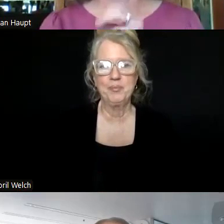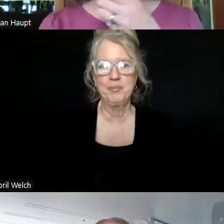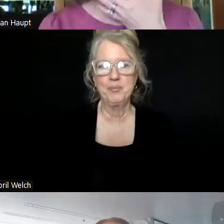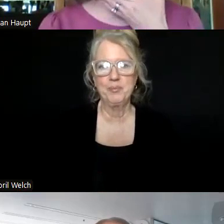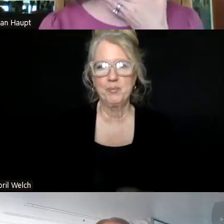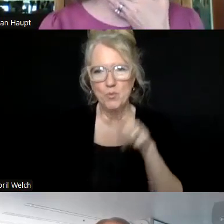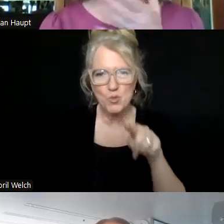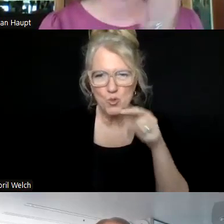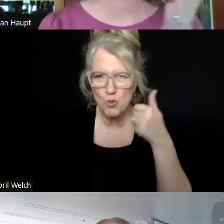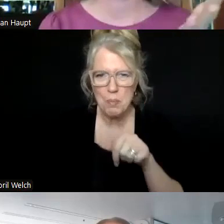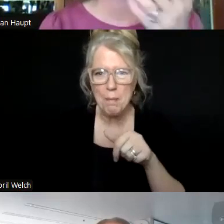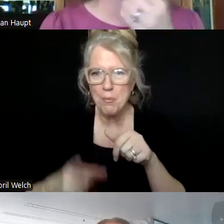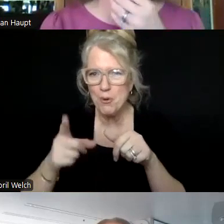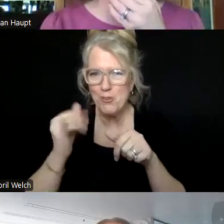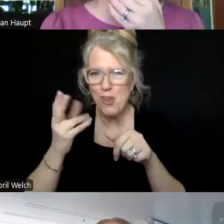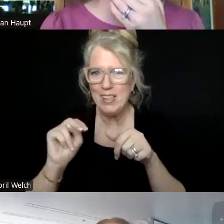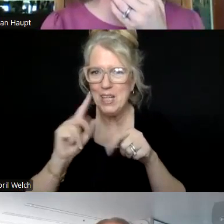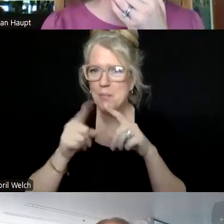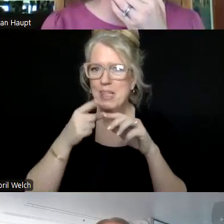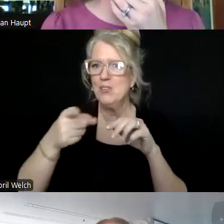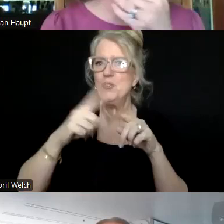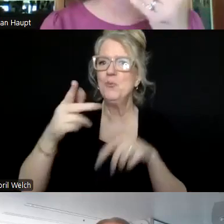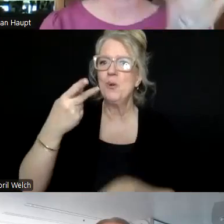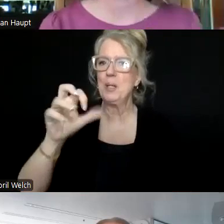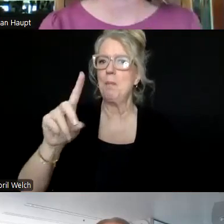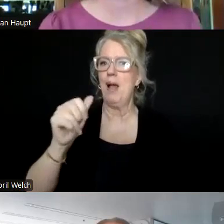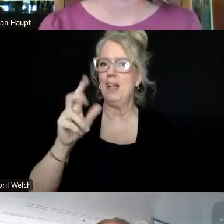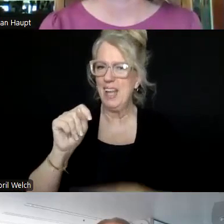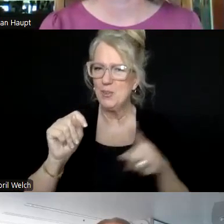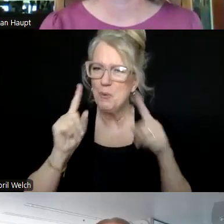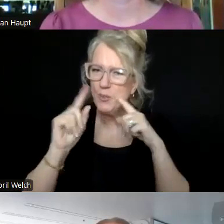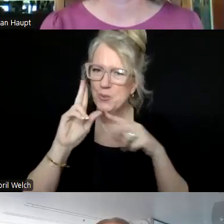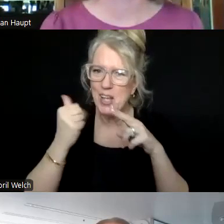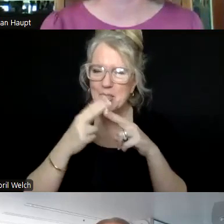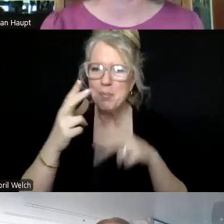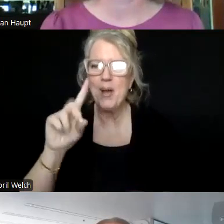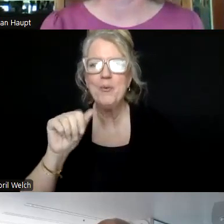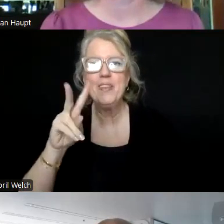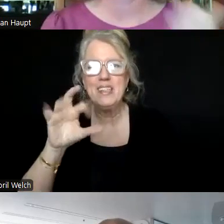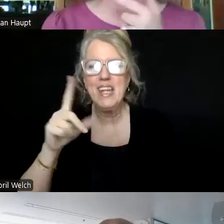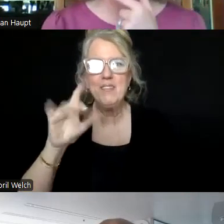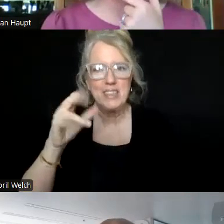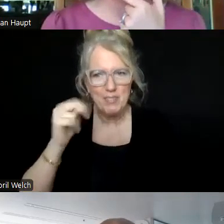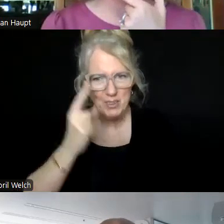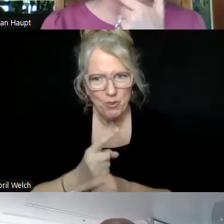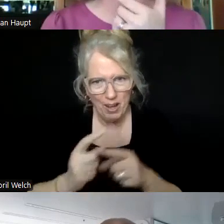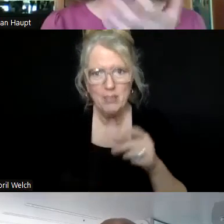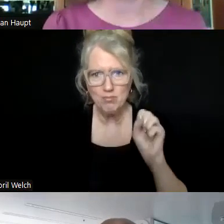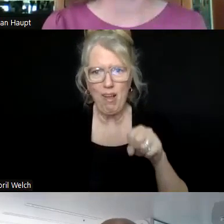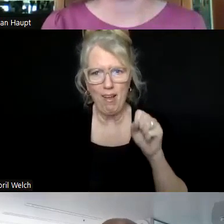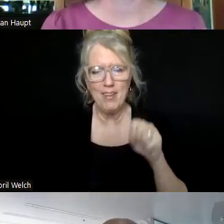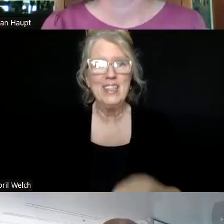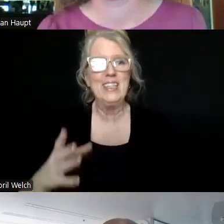do you remember what they were, John? Because you were on a podcast where you talked about them with David Covington, right? Sure.